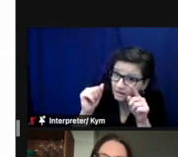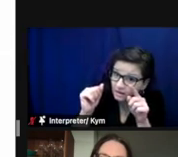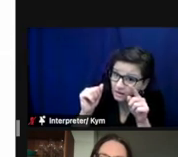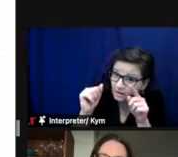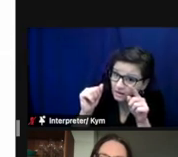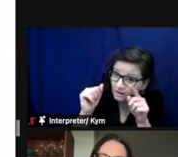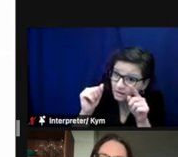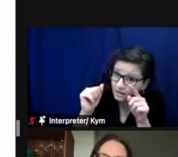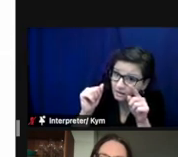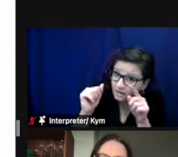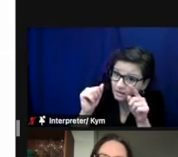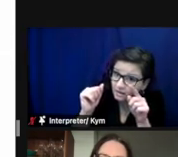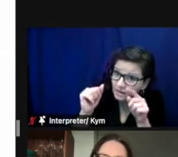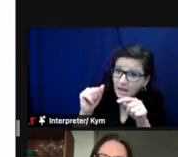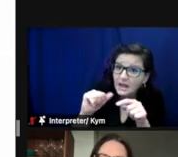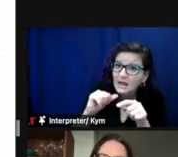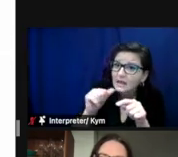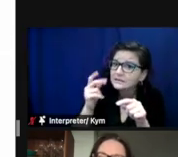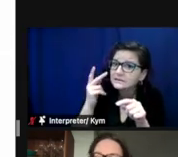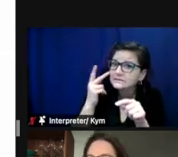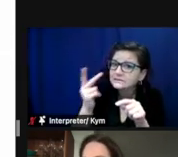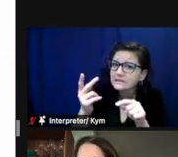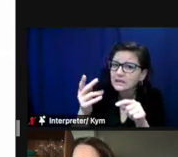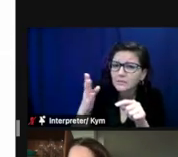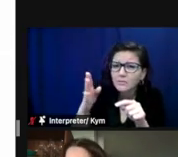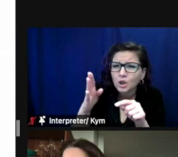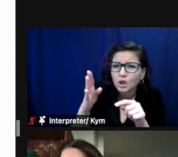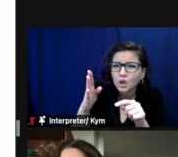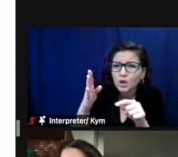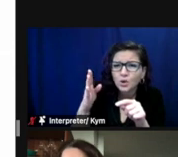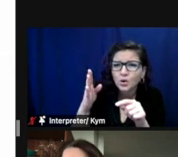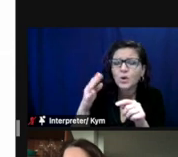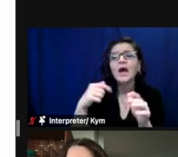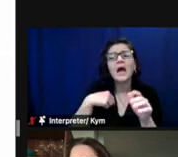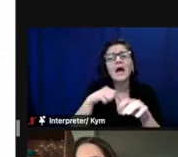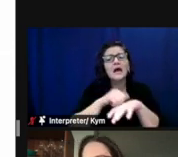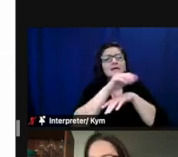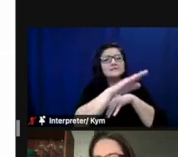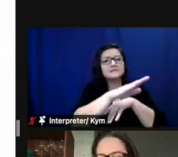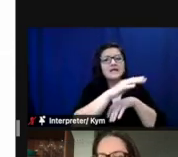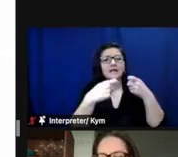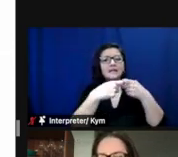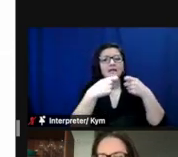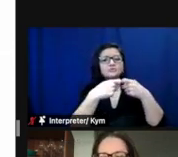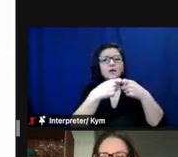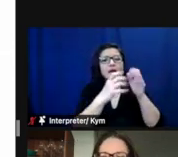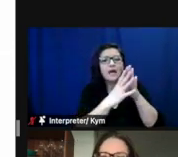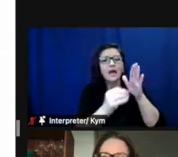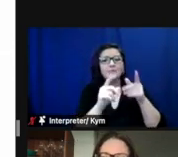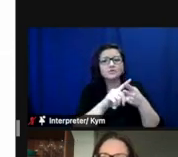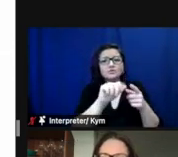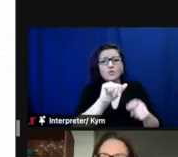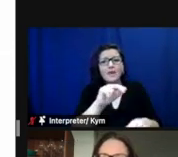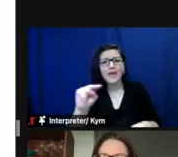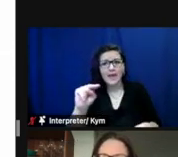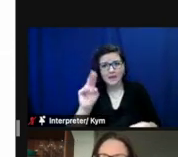I didn't see it, I didn't get it. I know, I sent an electronic copy to Ann, so she'll give that to you.